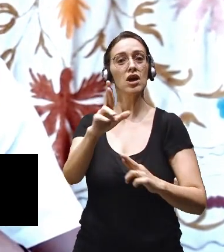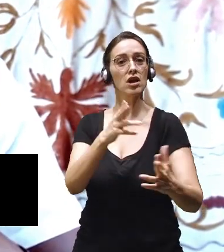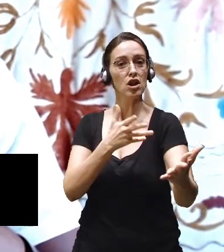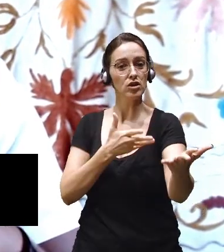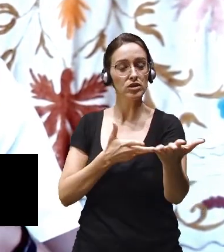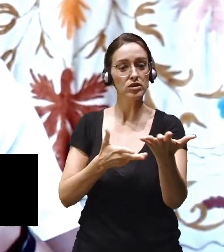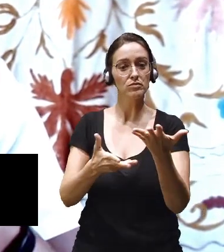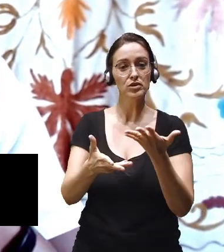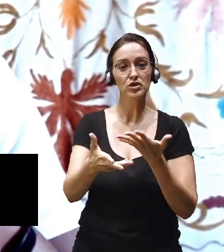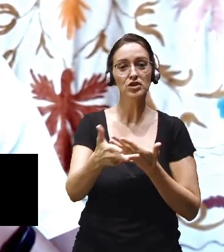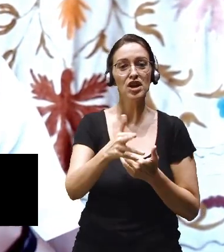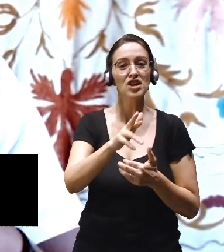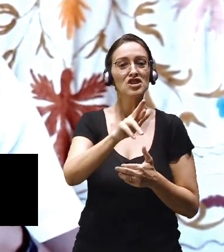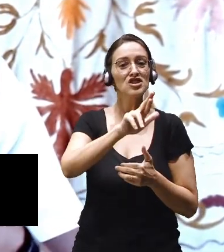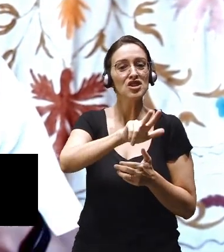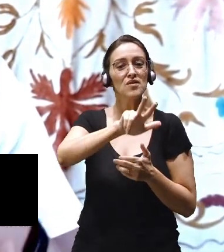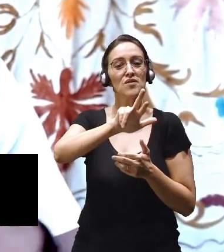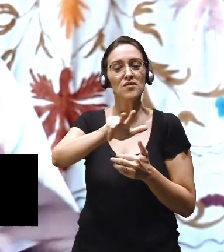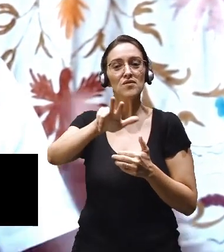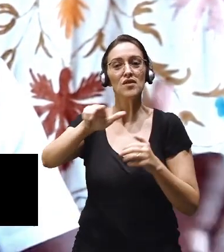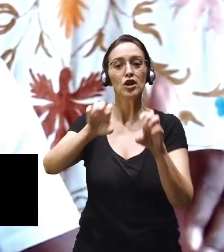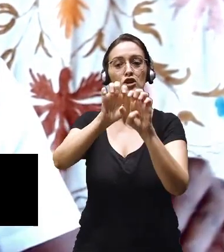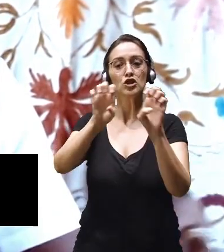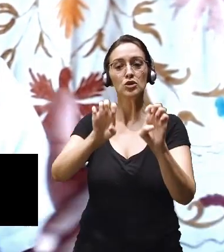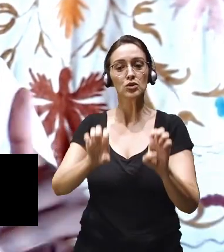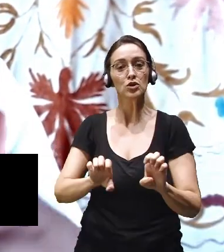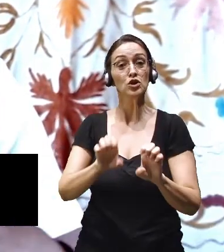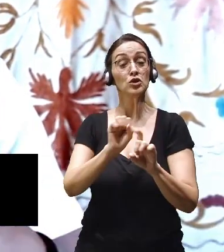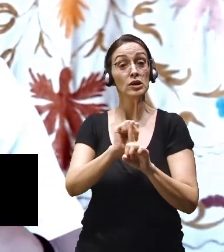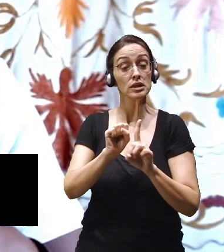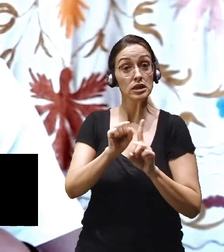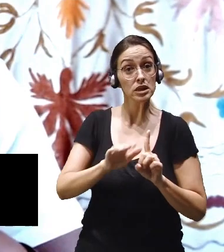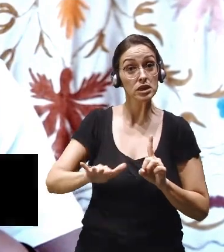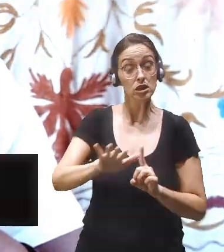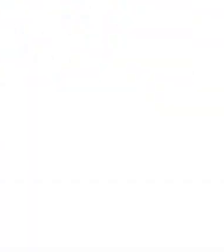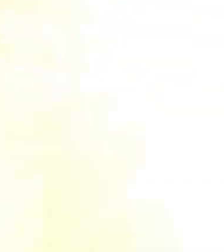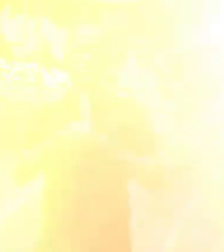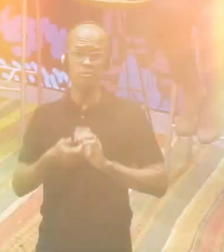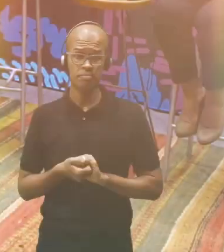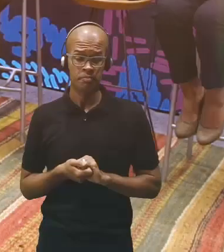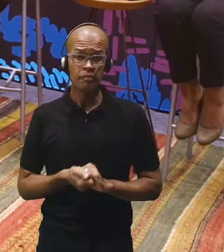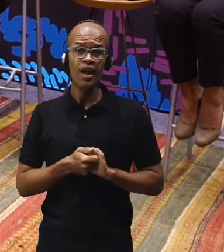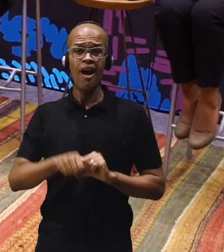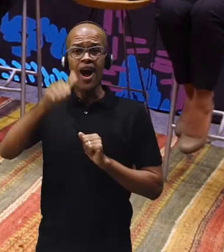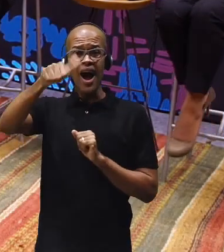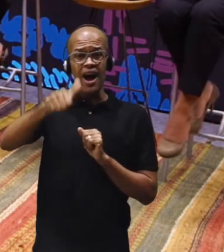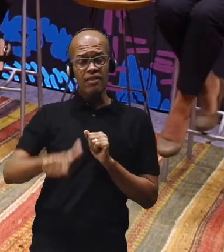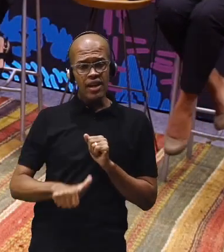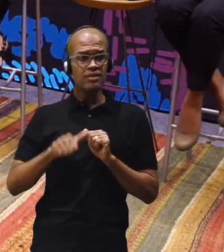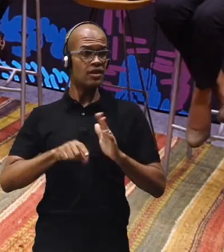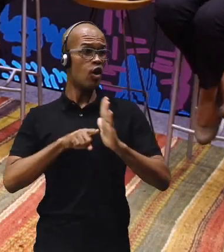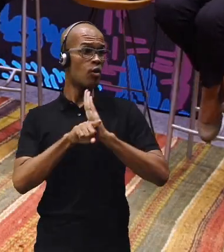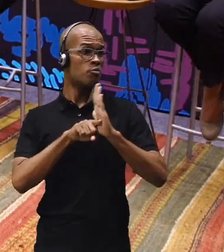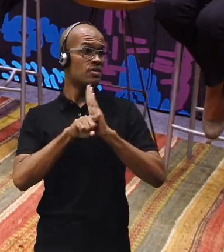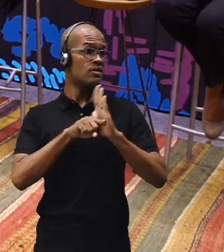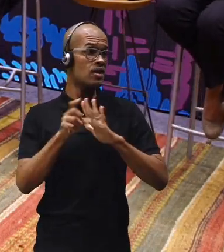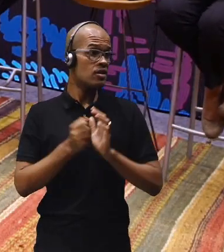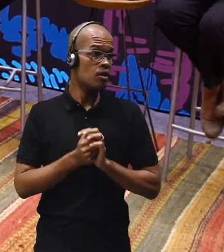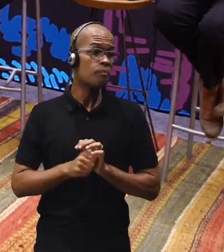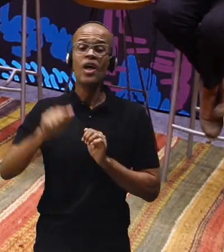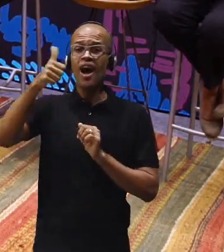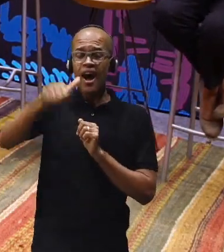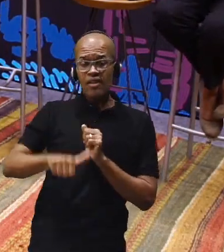structure. And so strategies that are equal don't work. Avaliação e pesquisa.